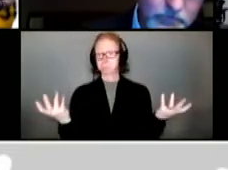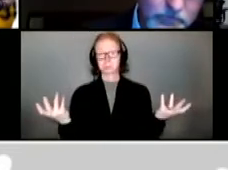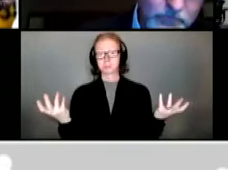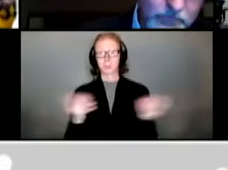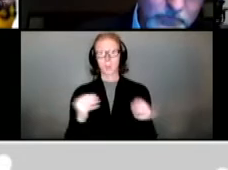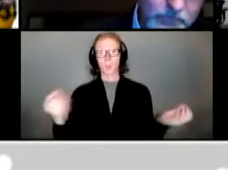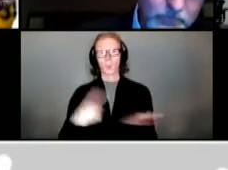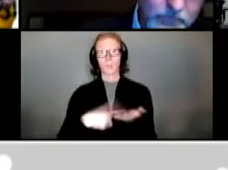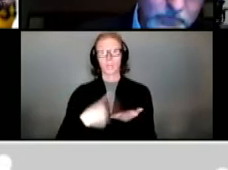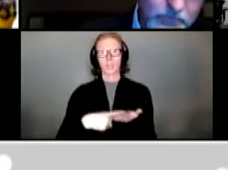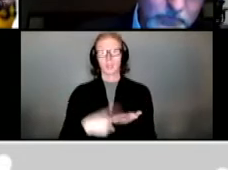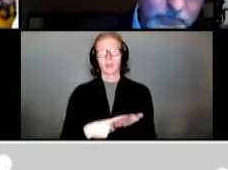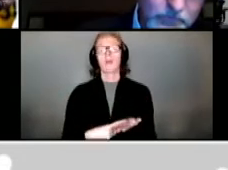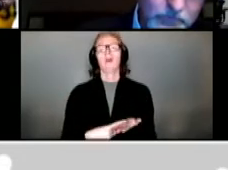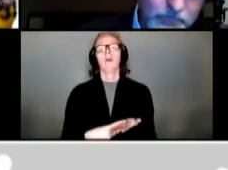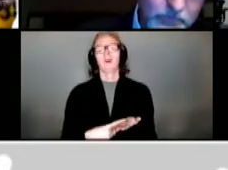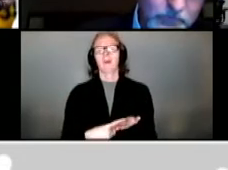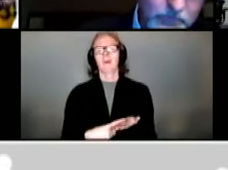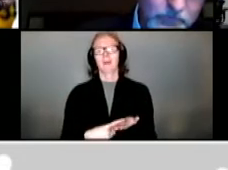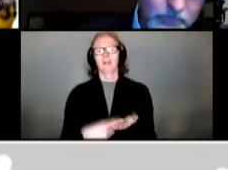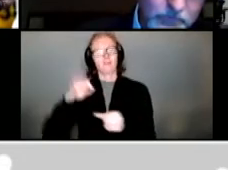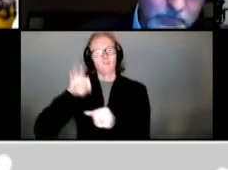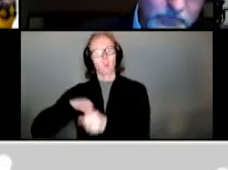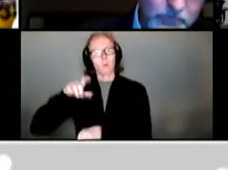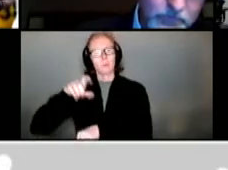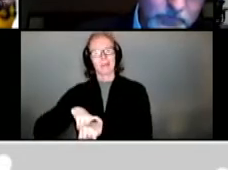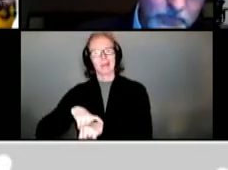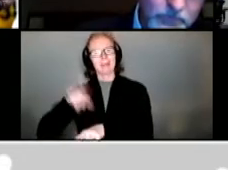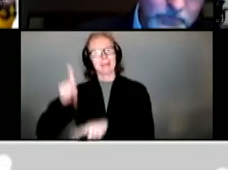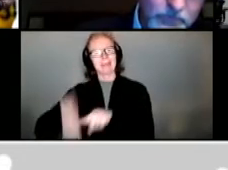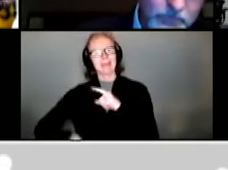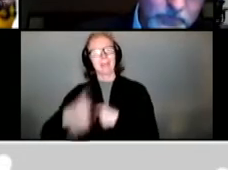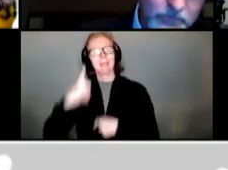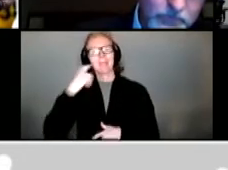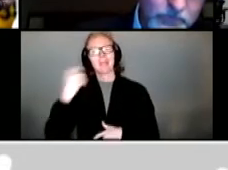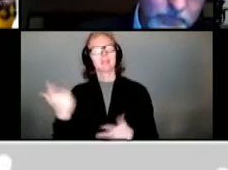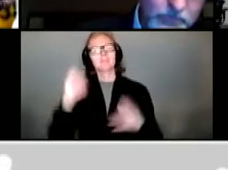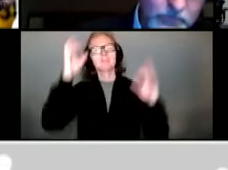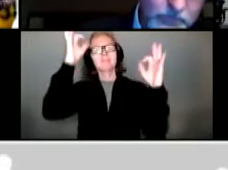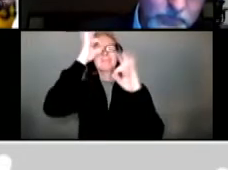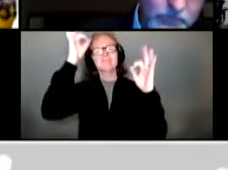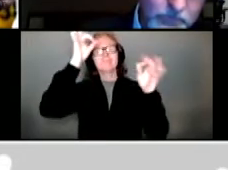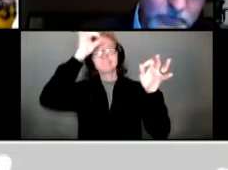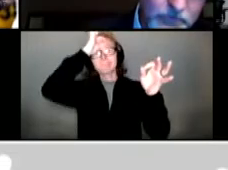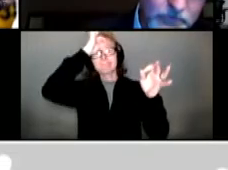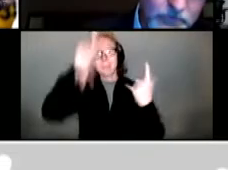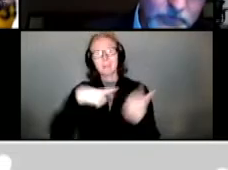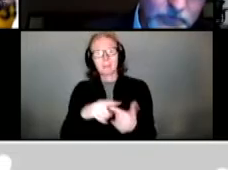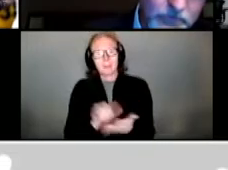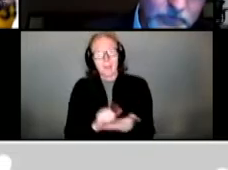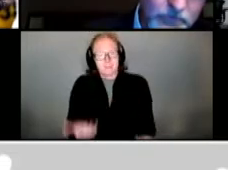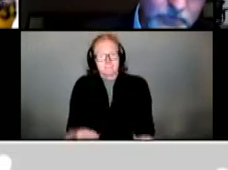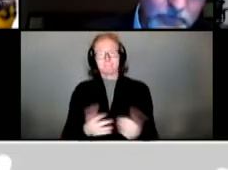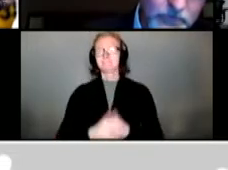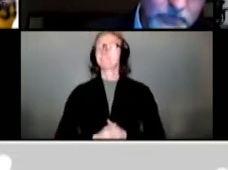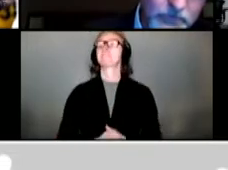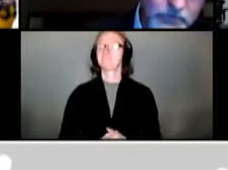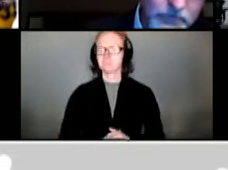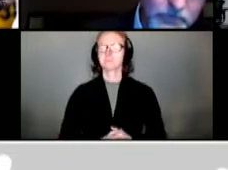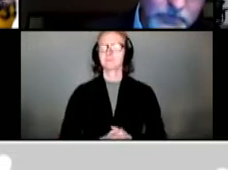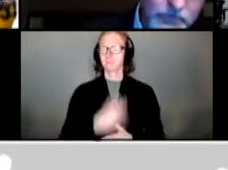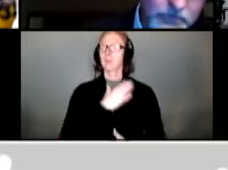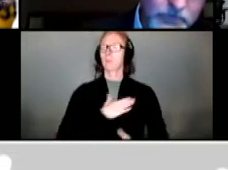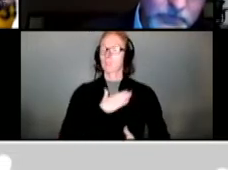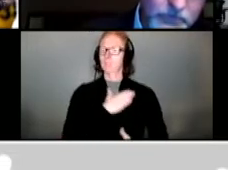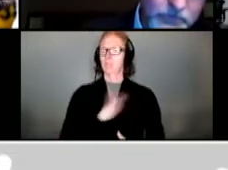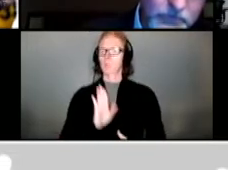discussion. And so it made it complicated to vote for something that folks were not familiar with. So I would very much like to